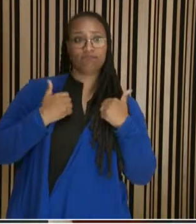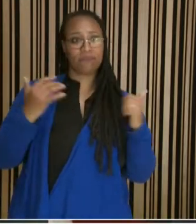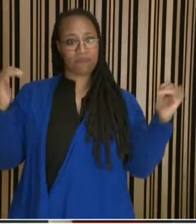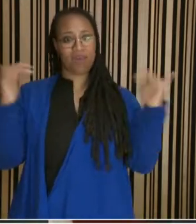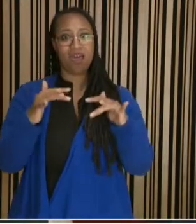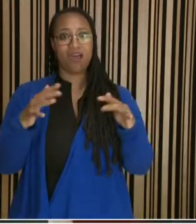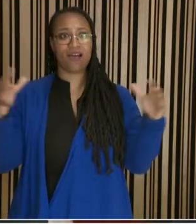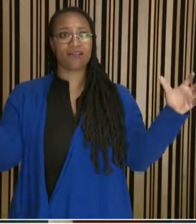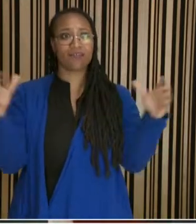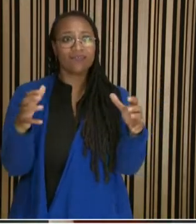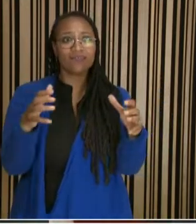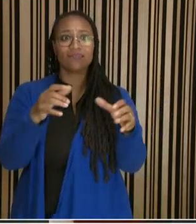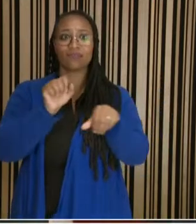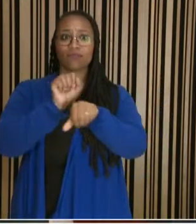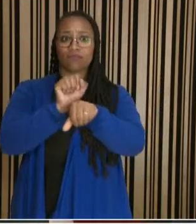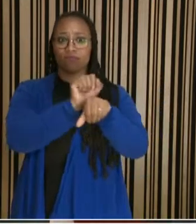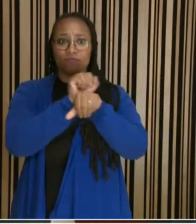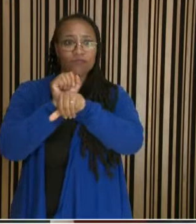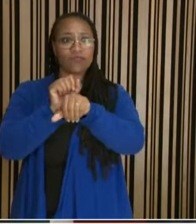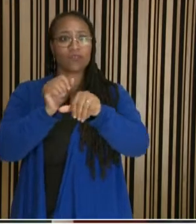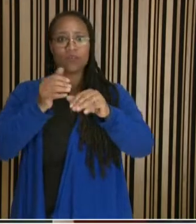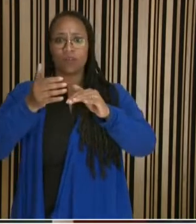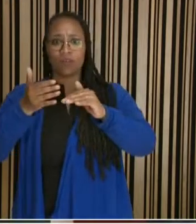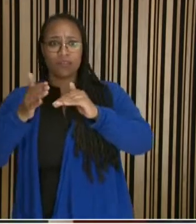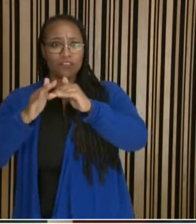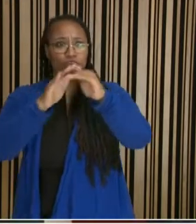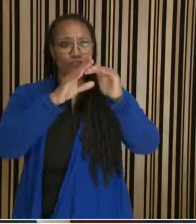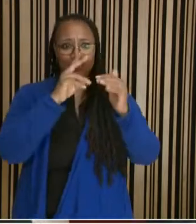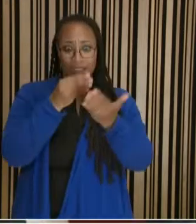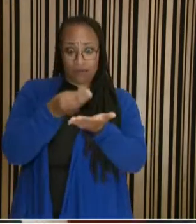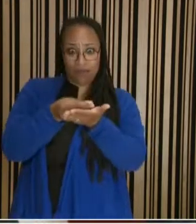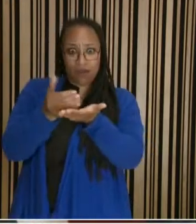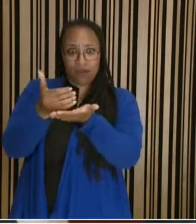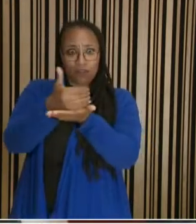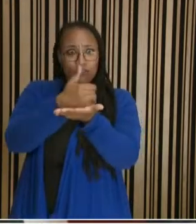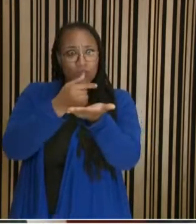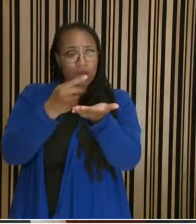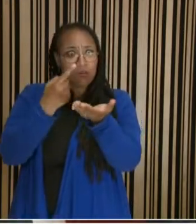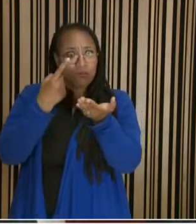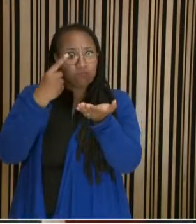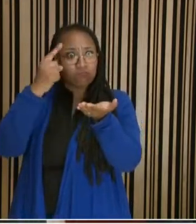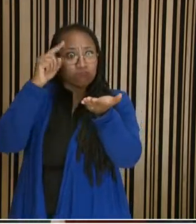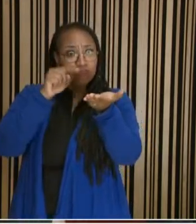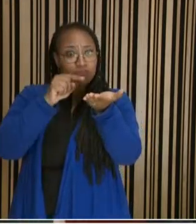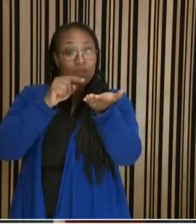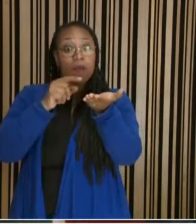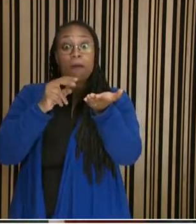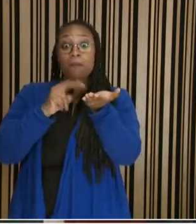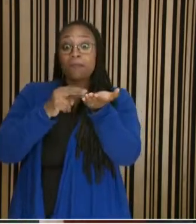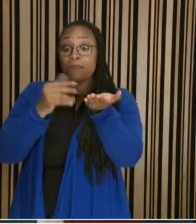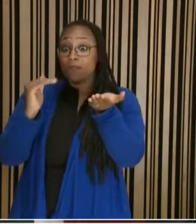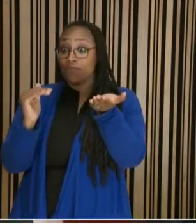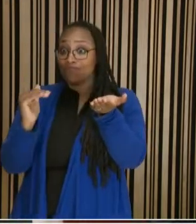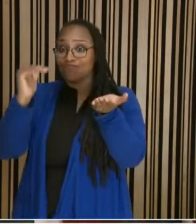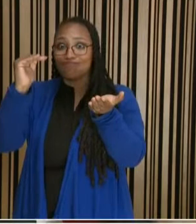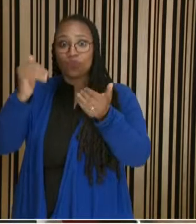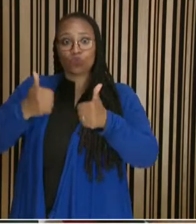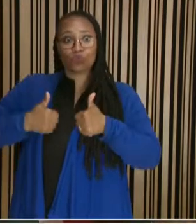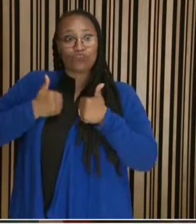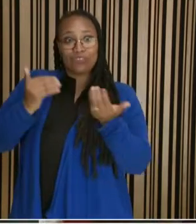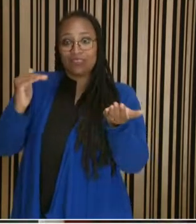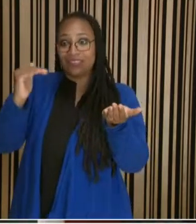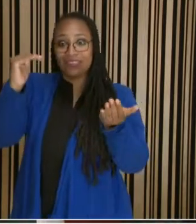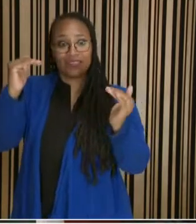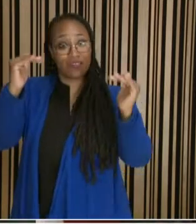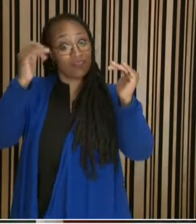increase the incomes of DC residents, especially Black Washingtonians, and that is